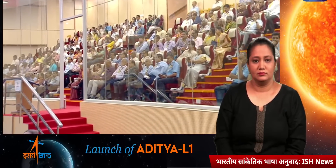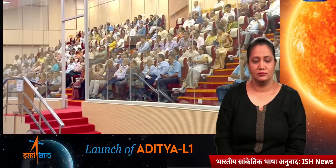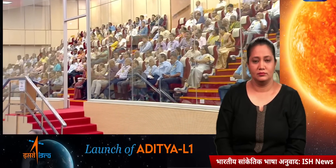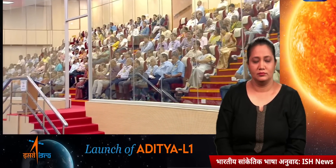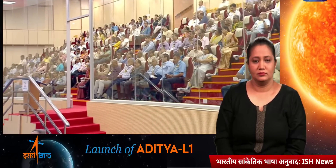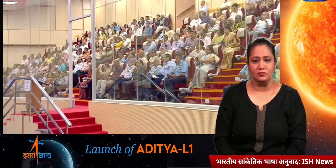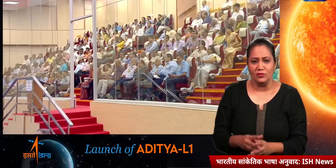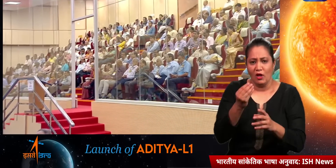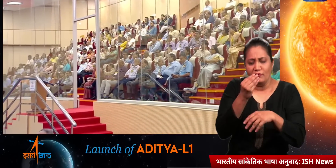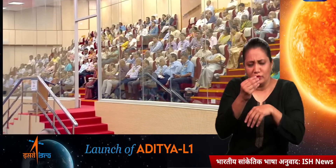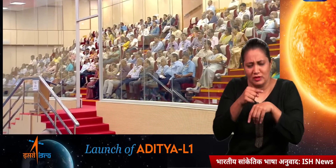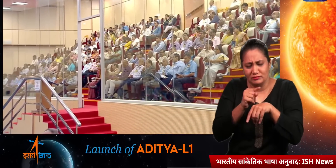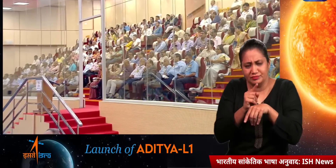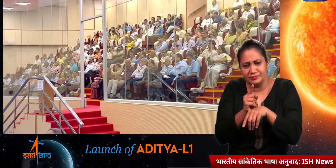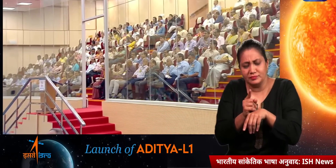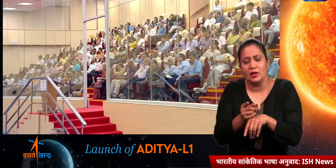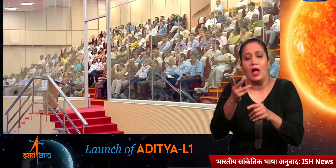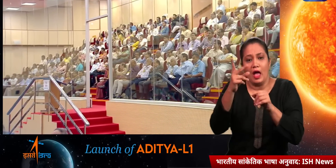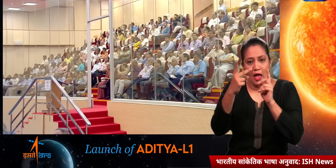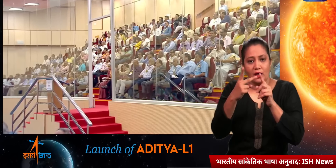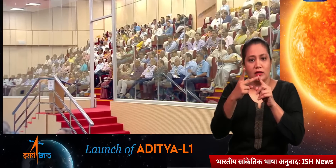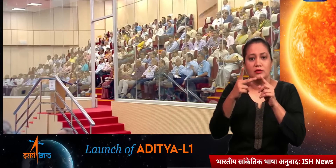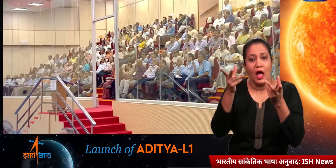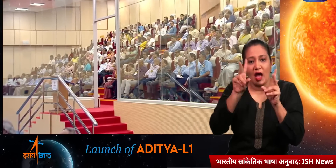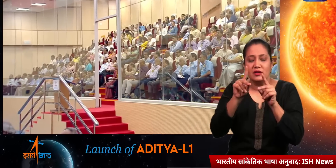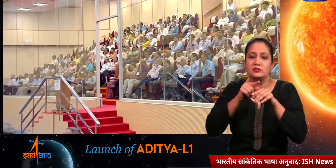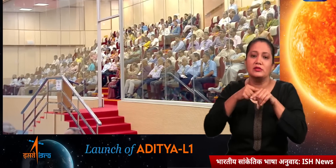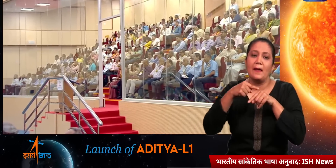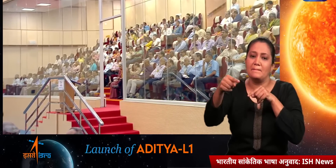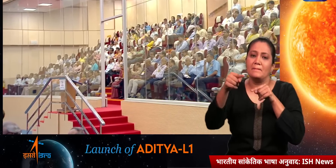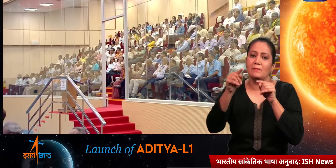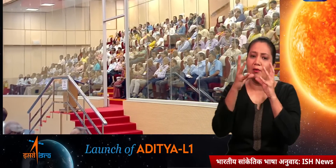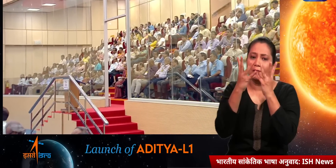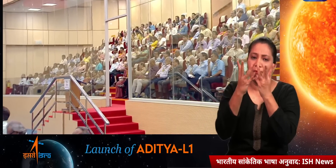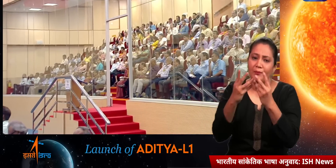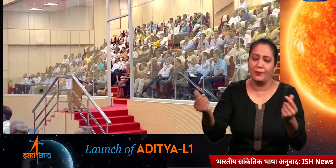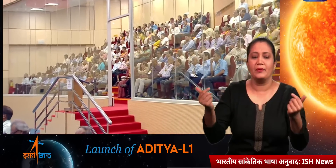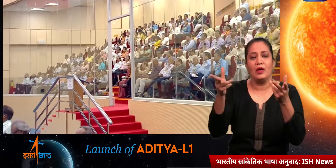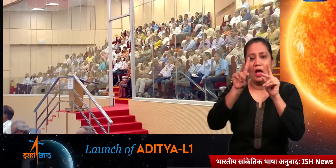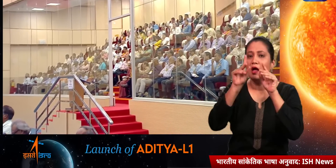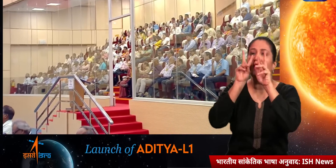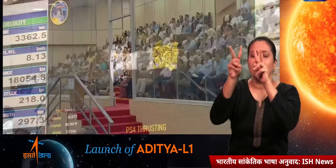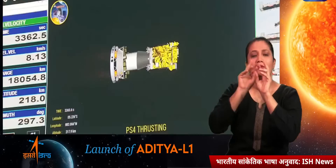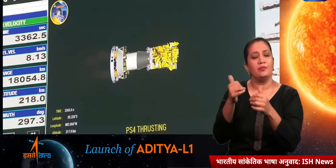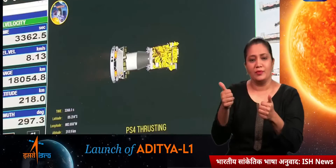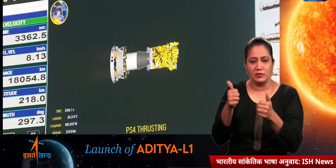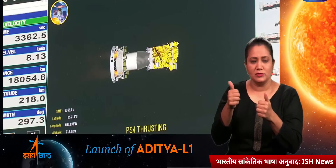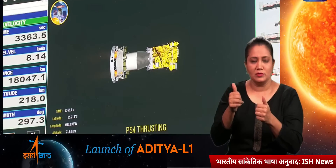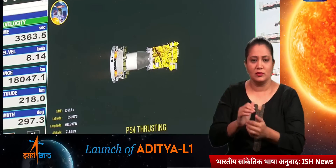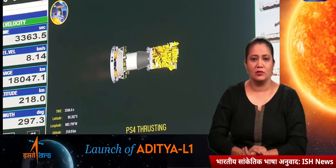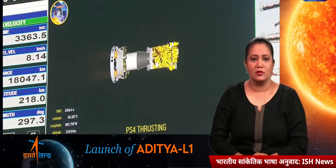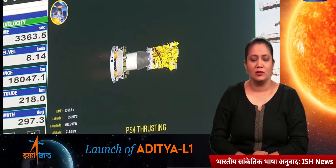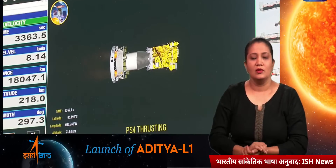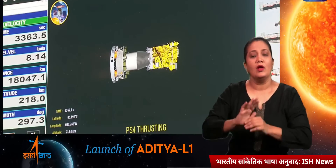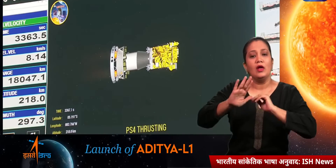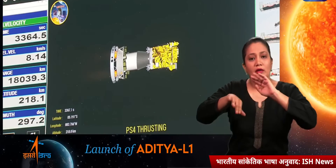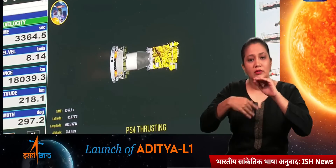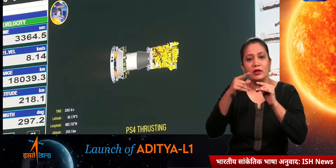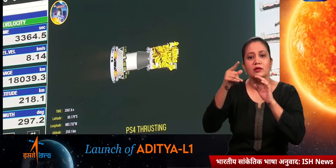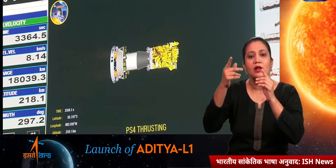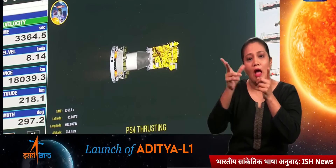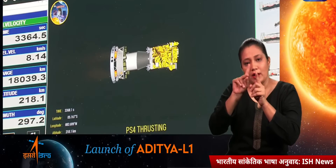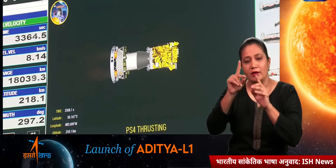Few seconds later, there will be another no visibility phase before Koru starts to acquire signal.